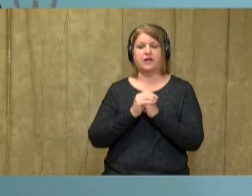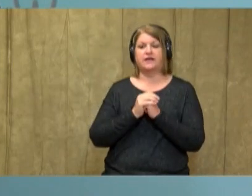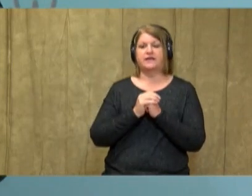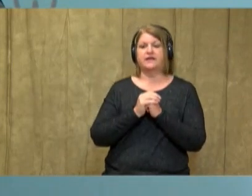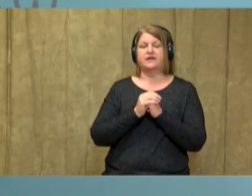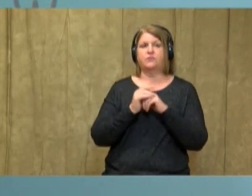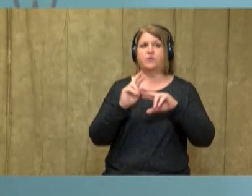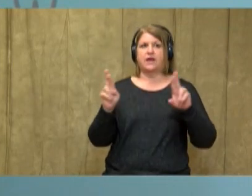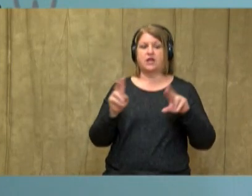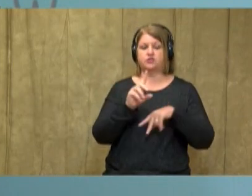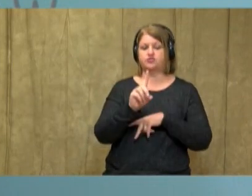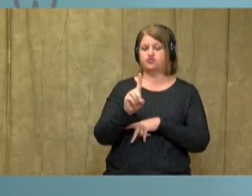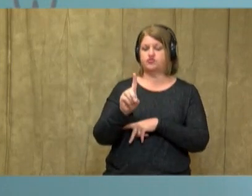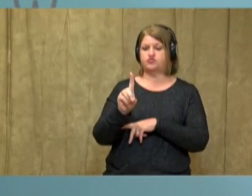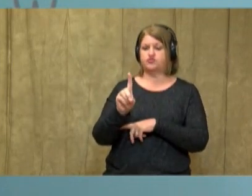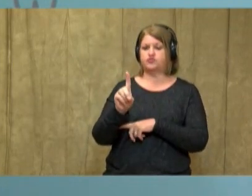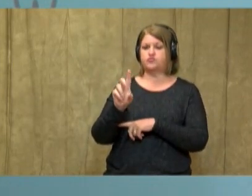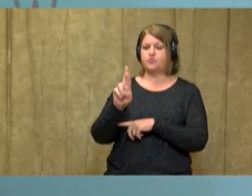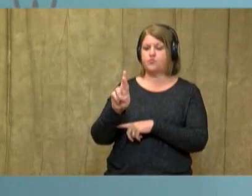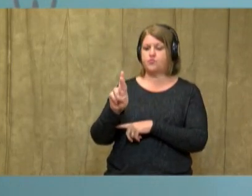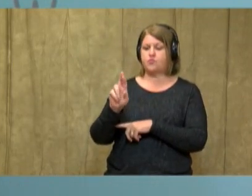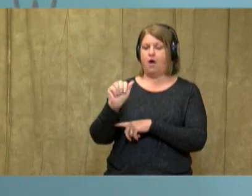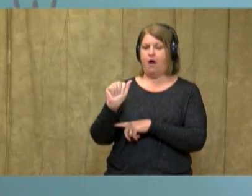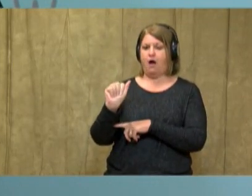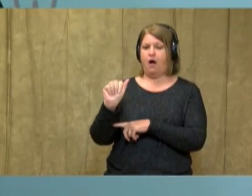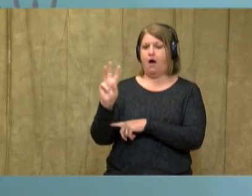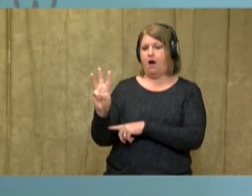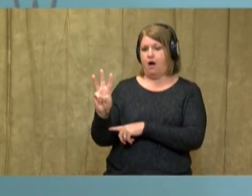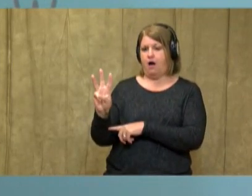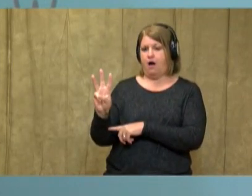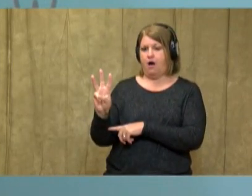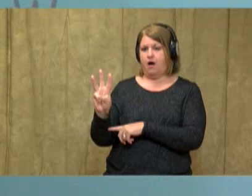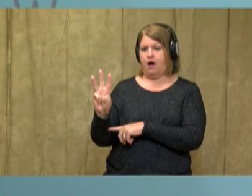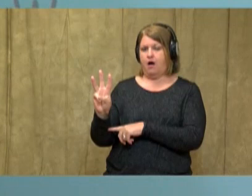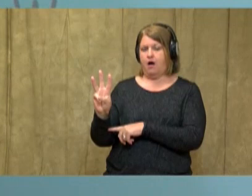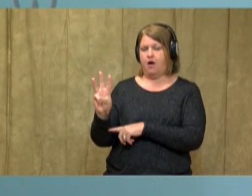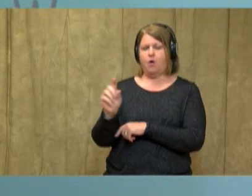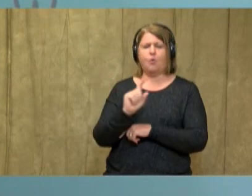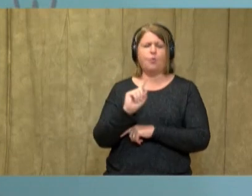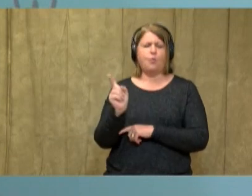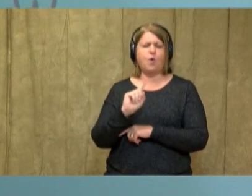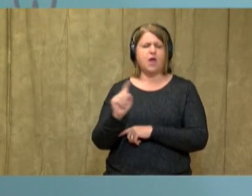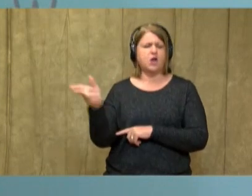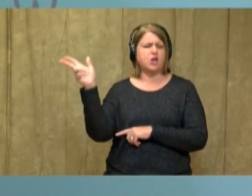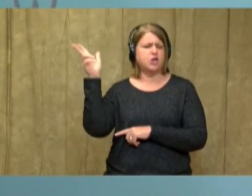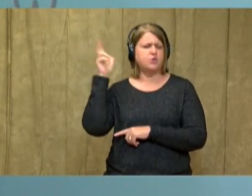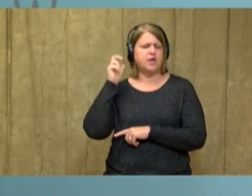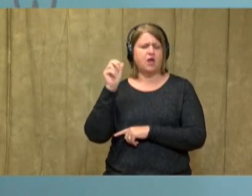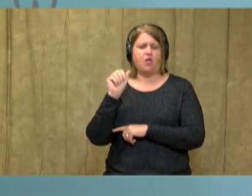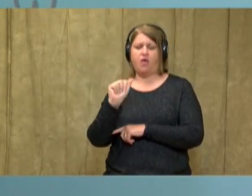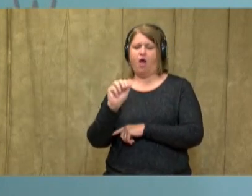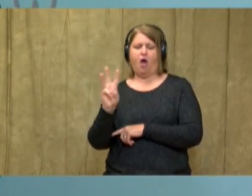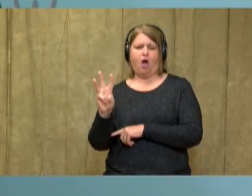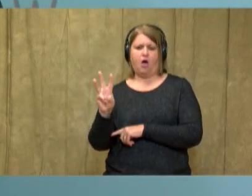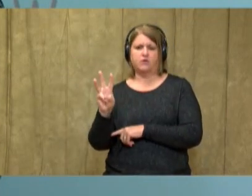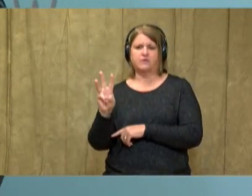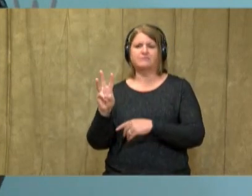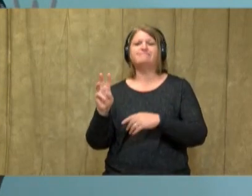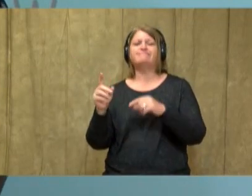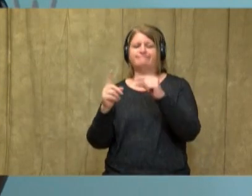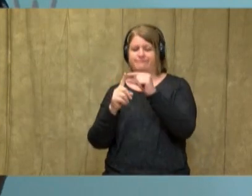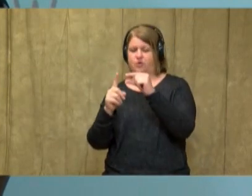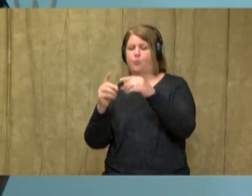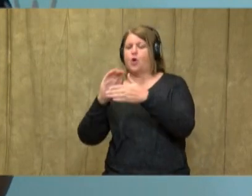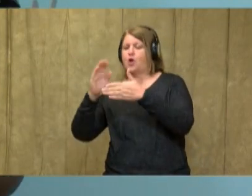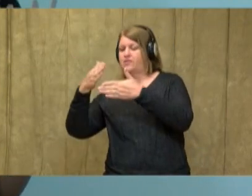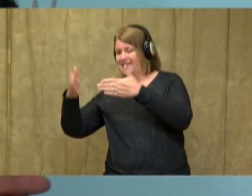Go. Draw. Ah. Where do you hear that ah sound? That's right, at the end